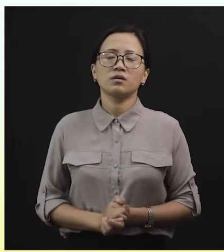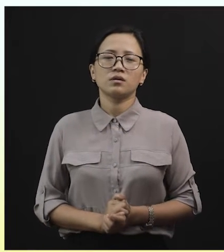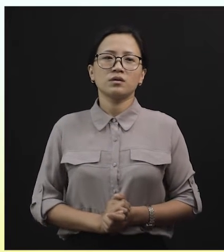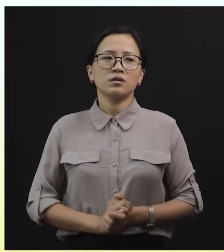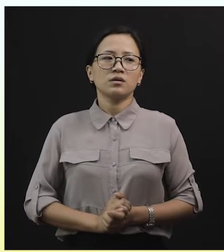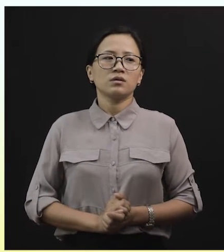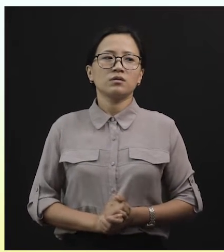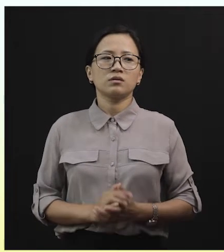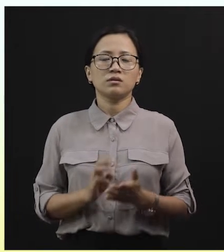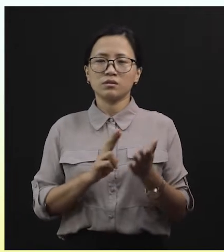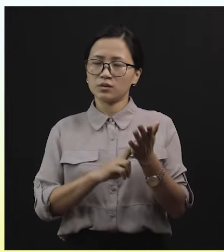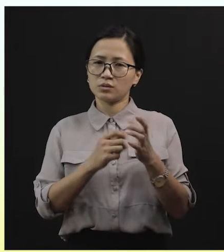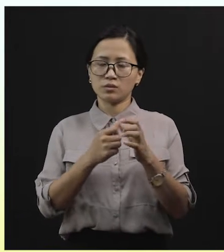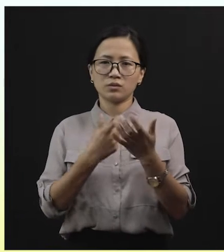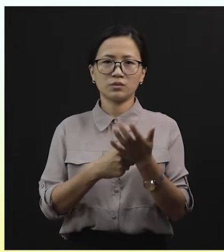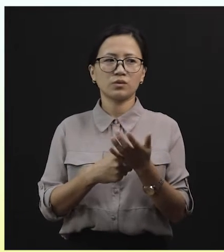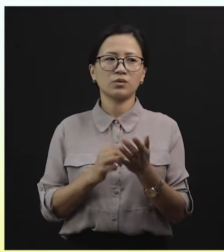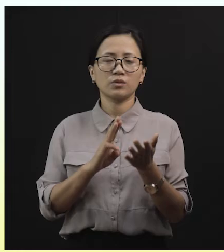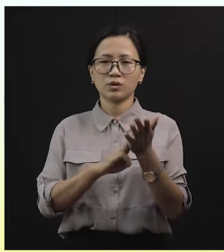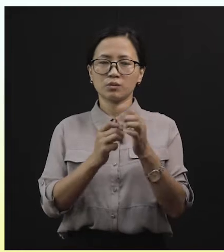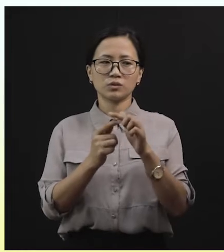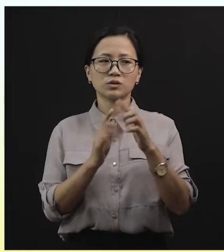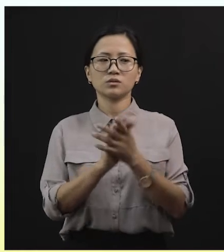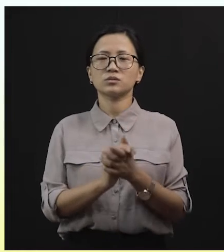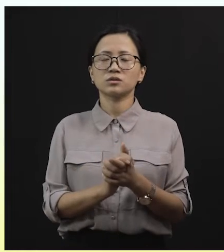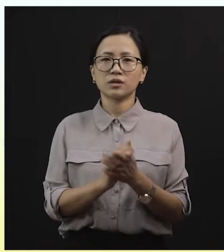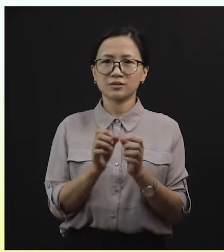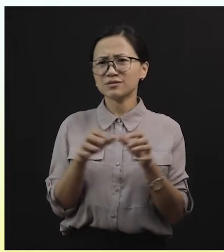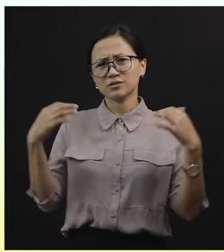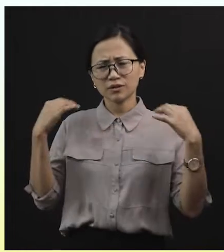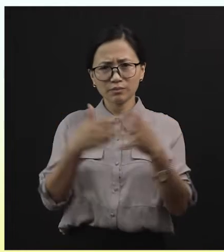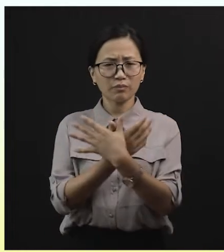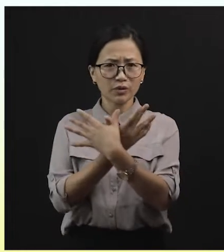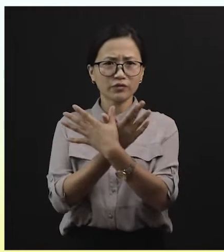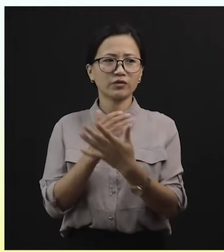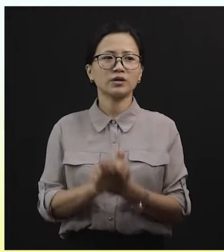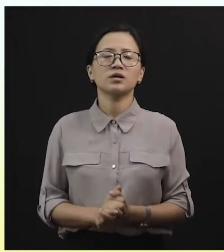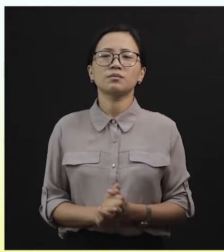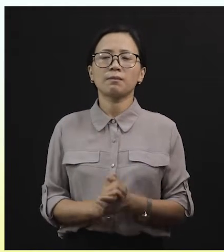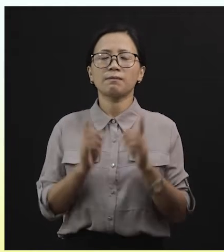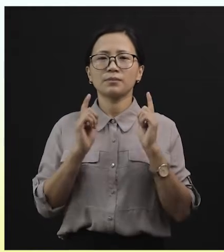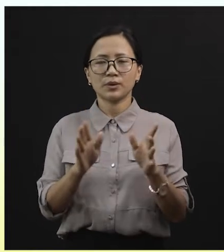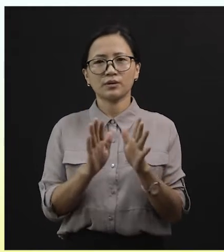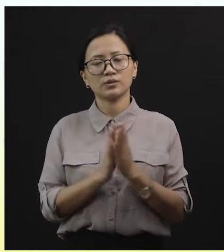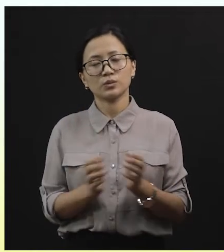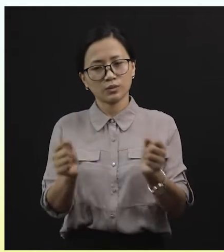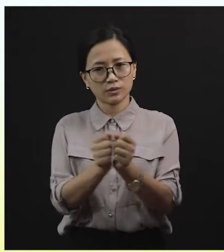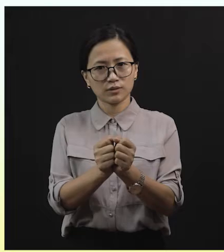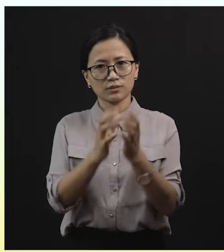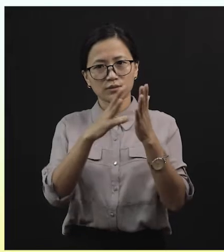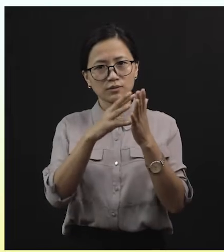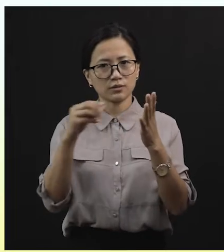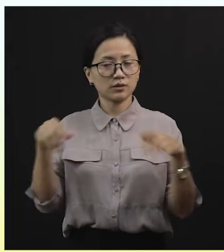line, nor moth with dusty wings. That means not even moth. Do not hurt the